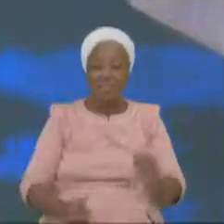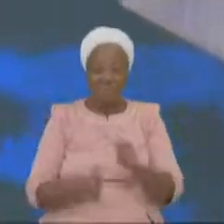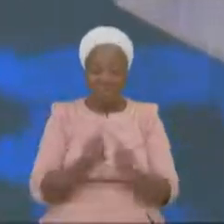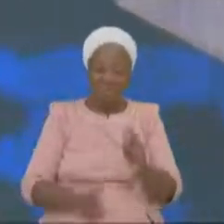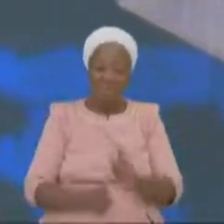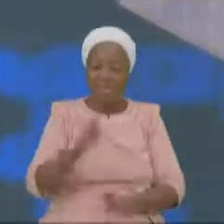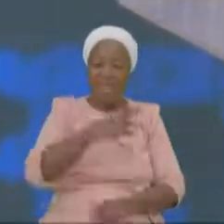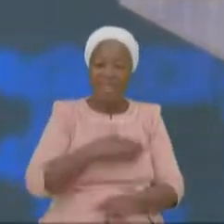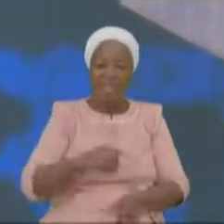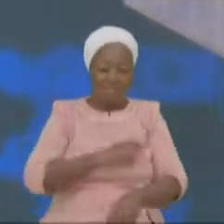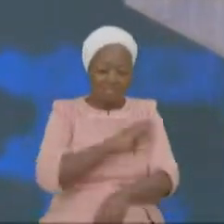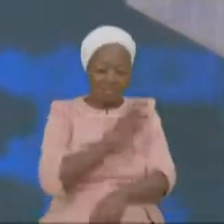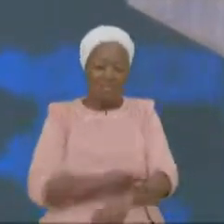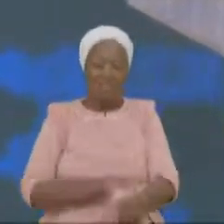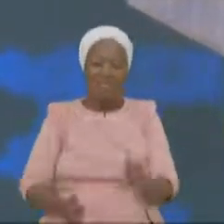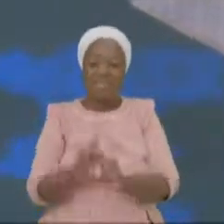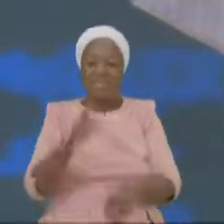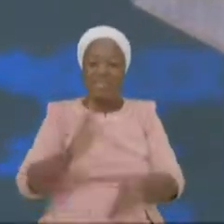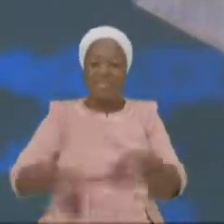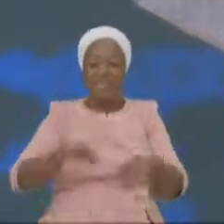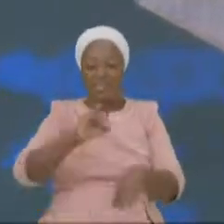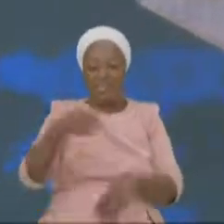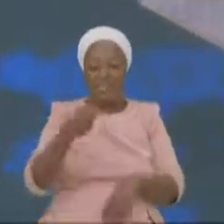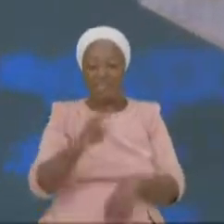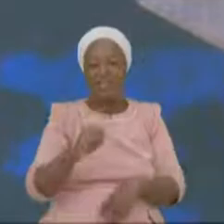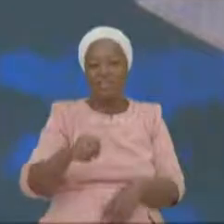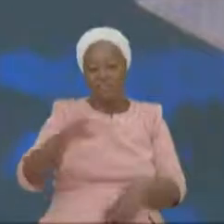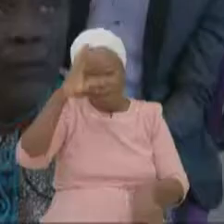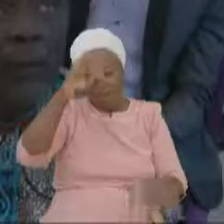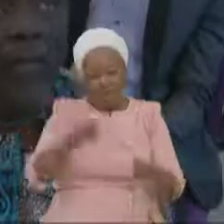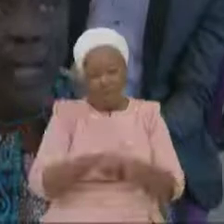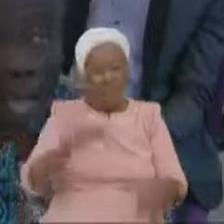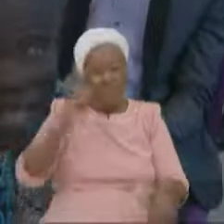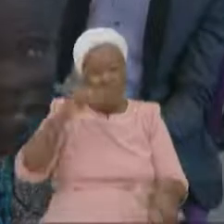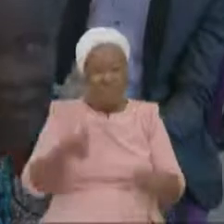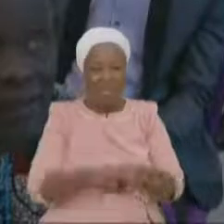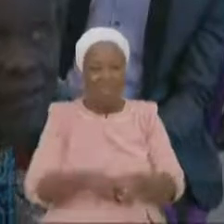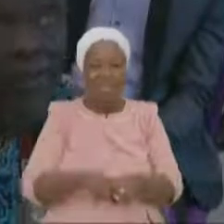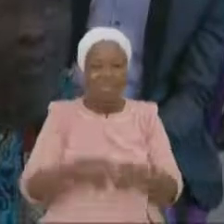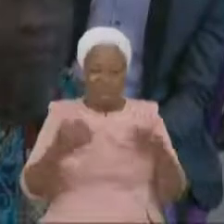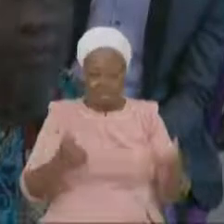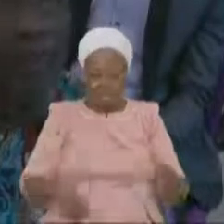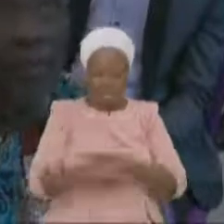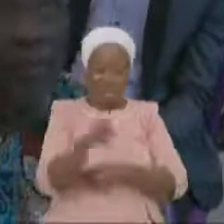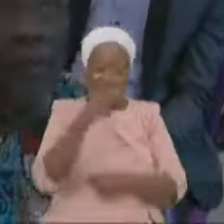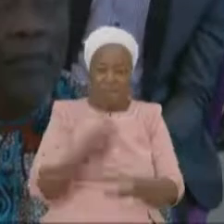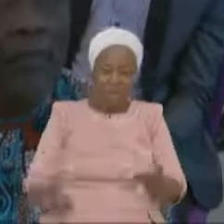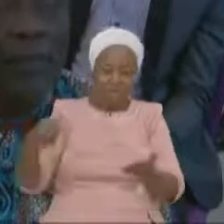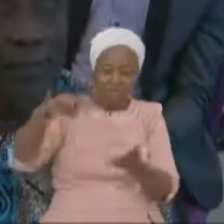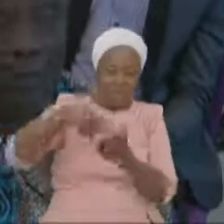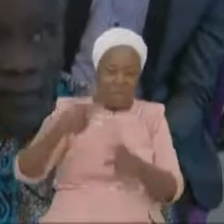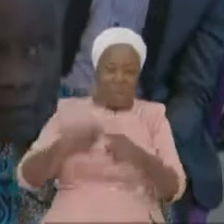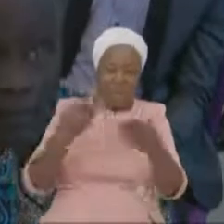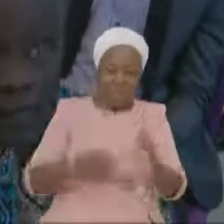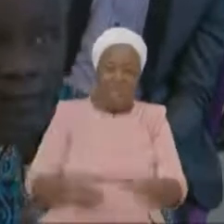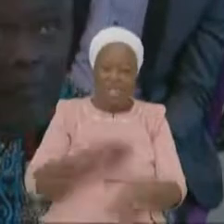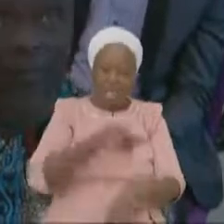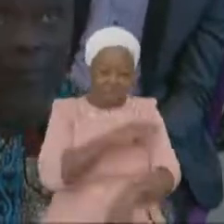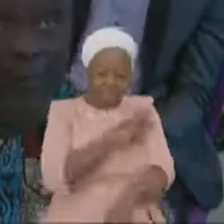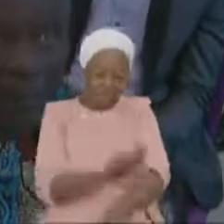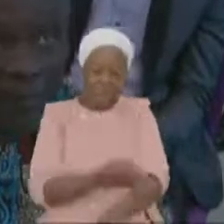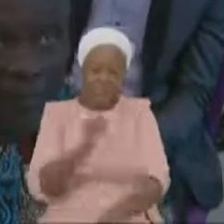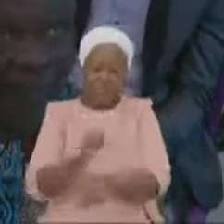Brother, sister, today you have risen from the dead. And mighty works do